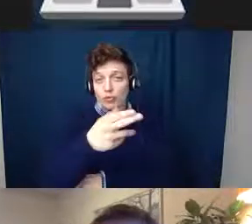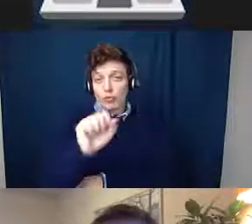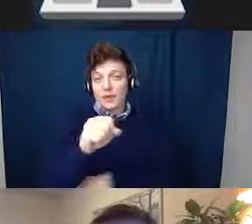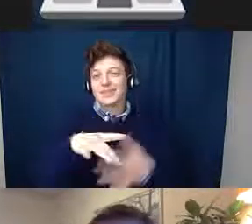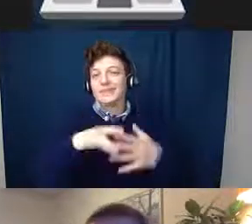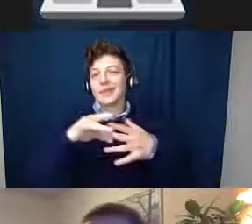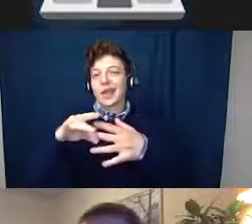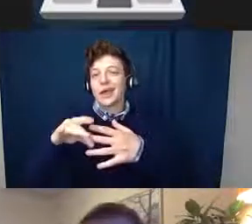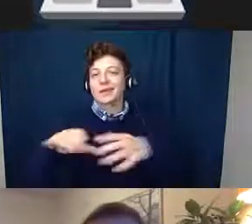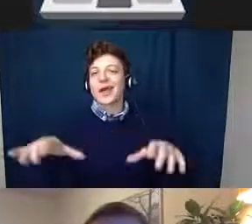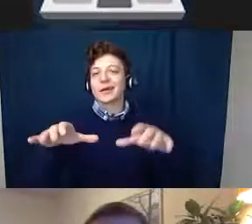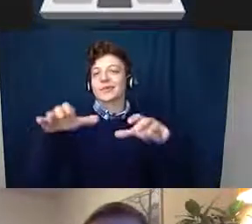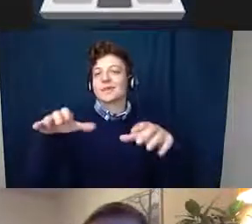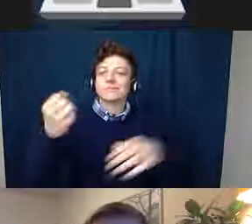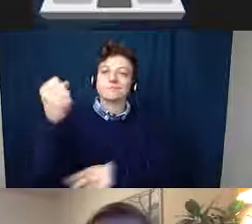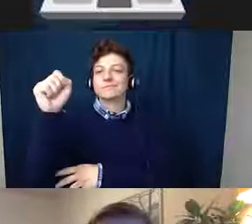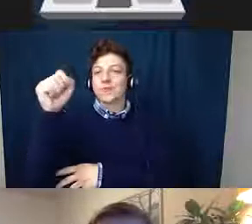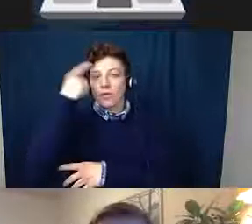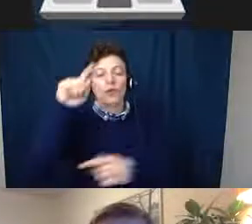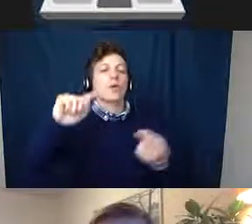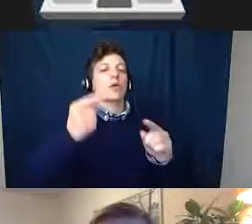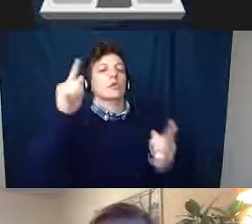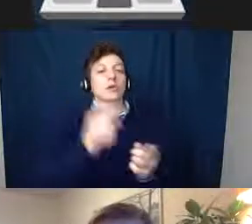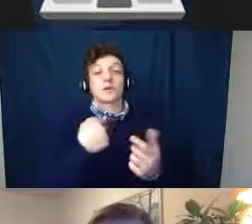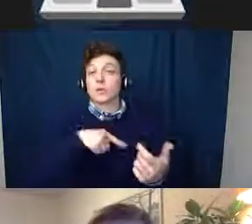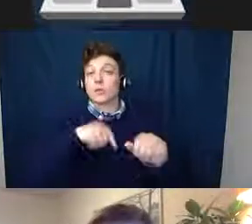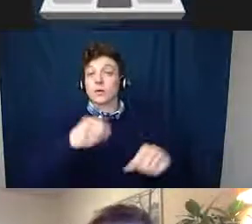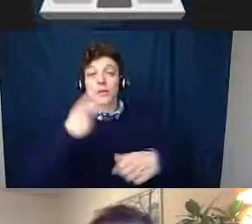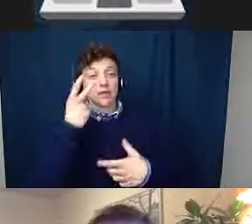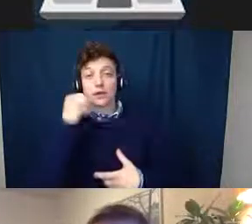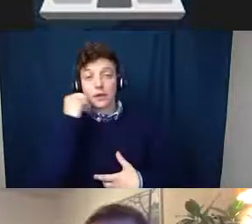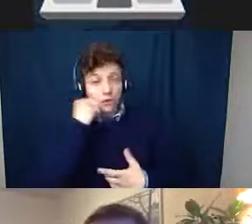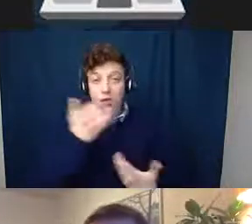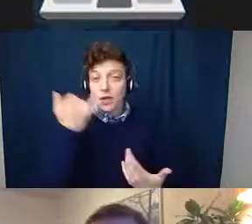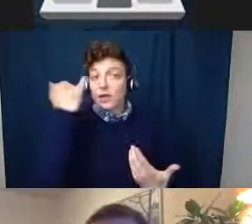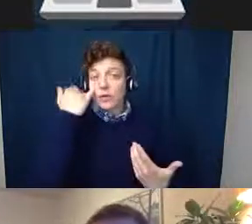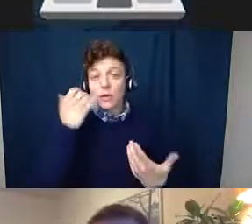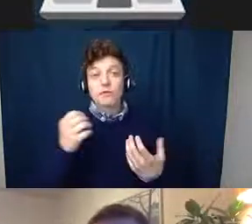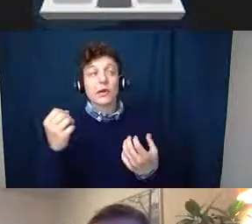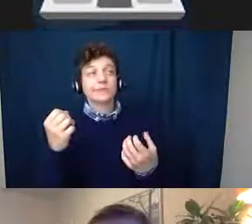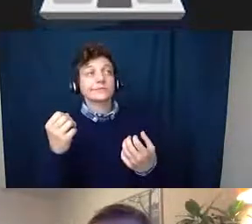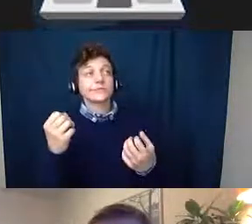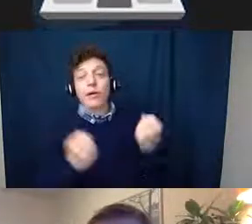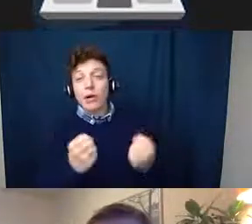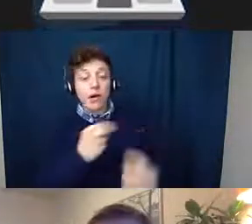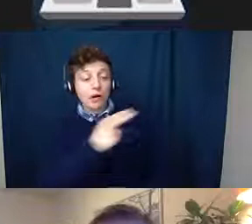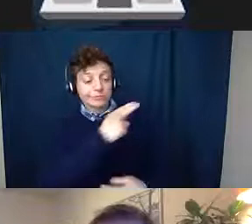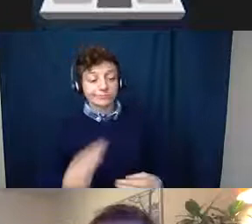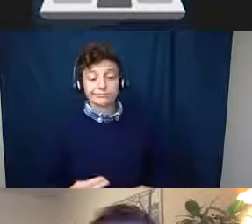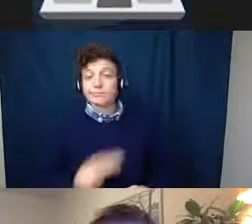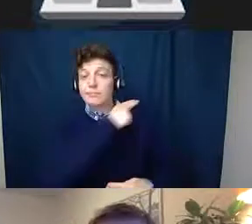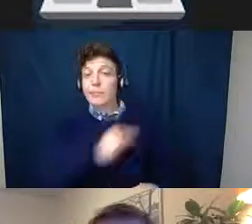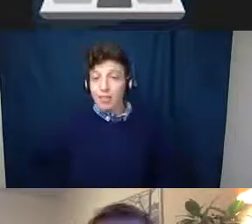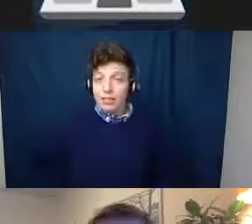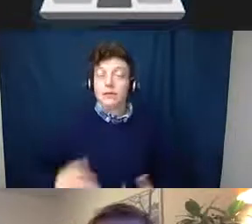harm reduction. But we can also see harm reduction in our everyday lives. This can be wearing seatbelts, It can be a lot of things that reduce the harm associated